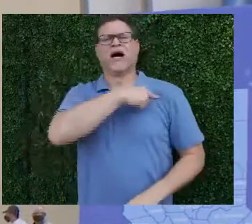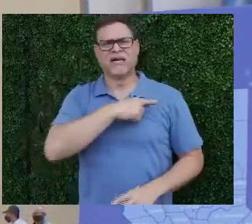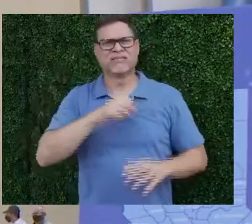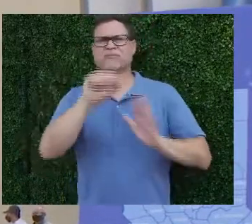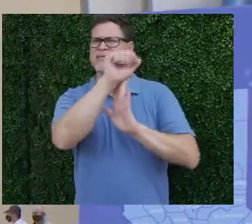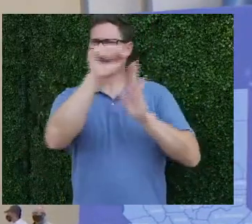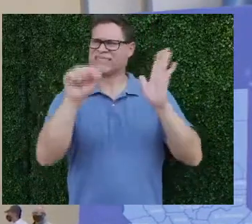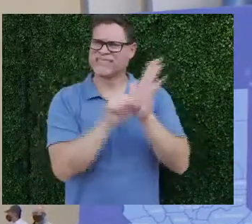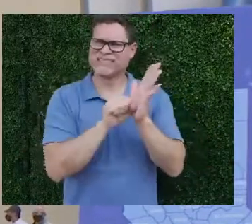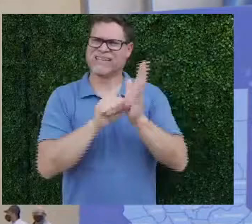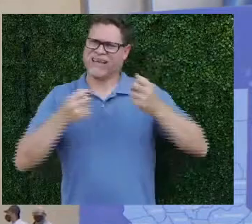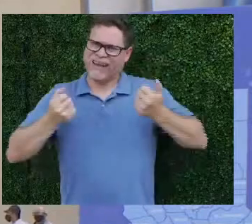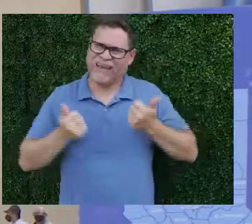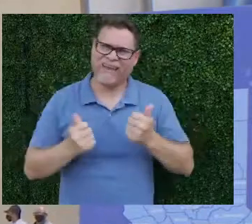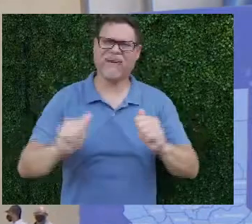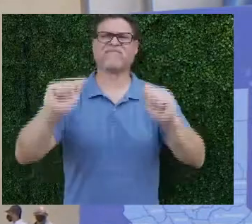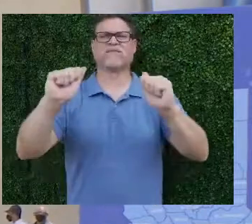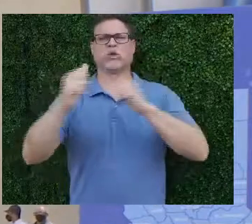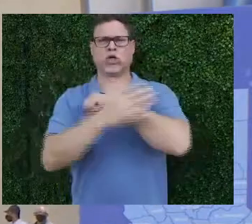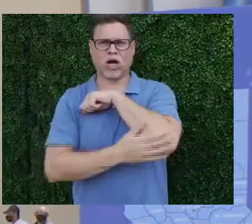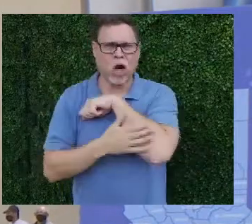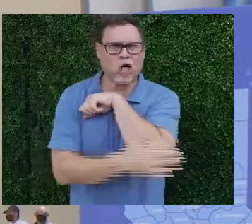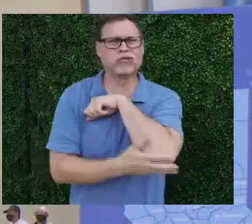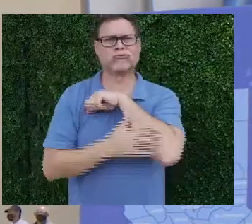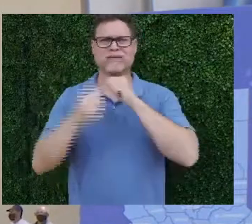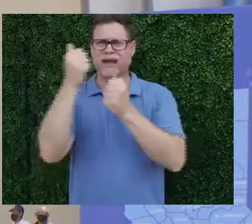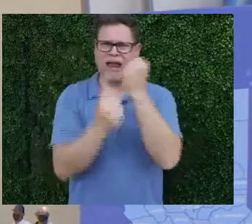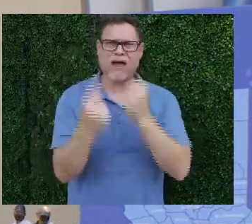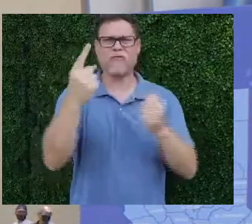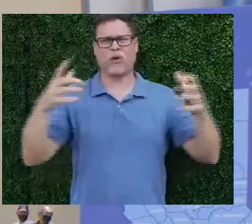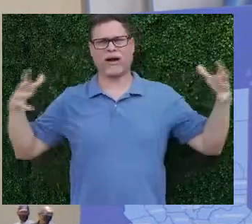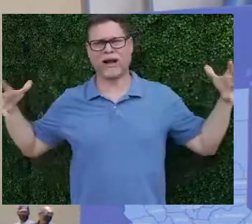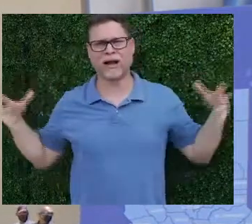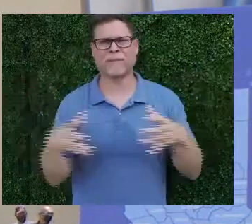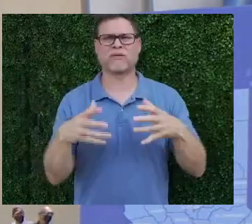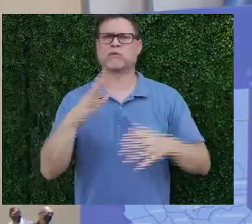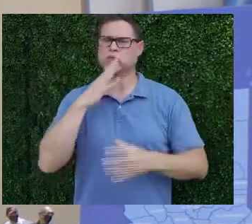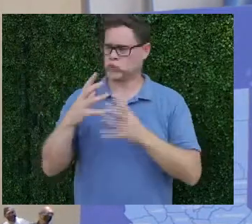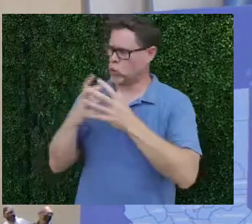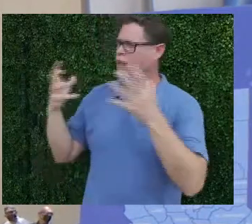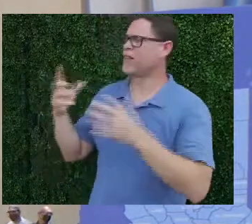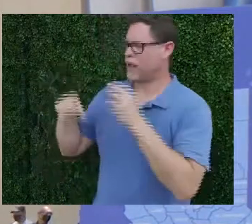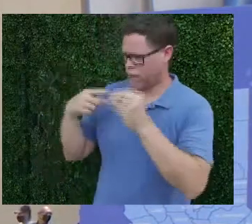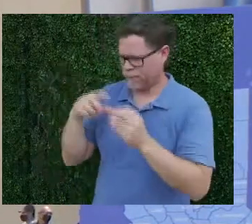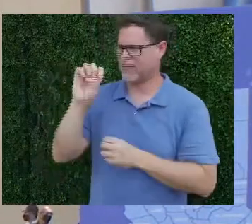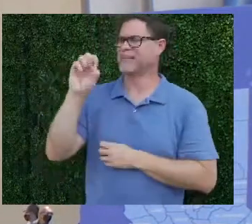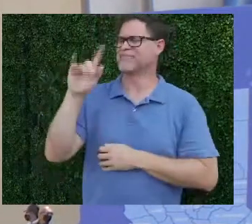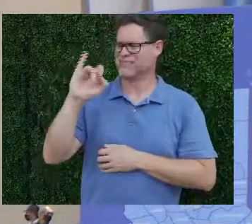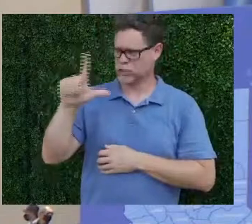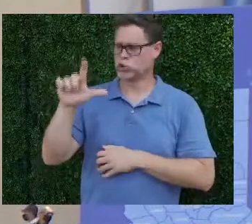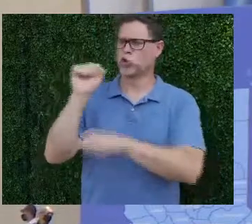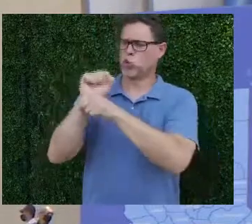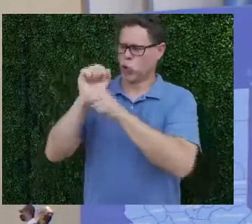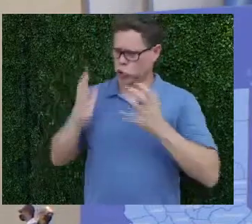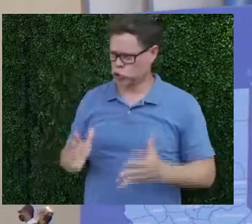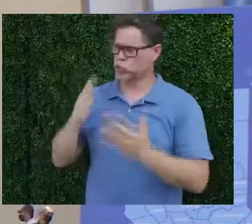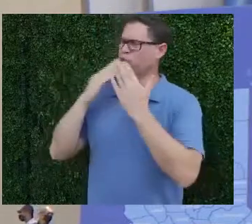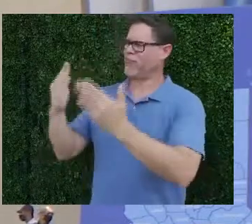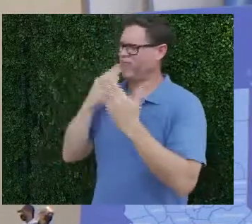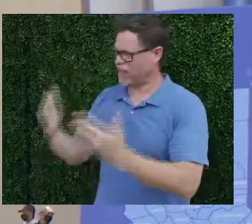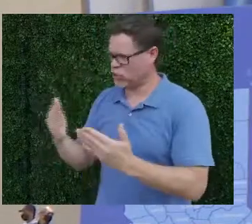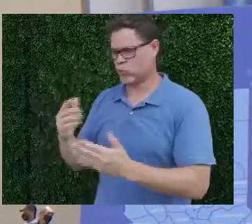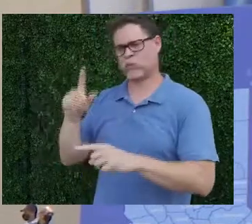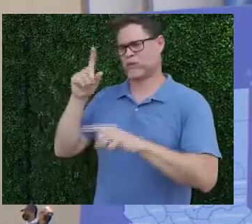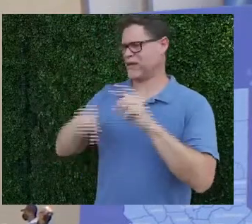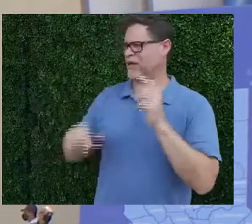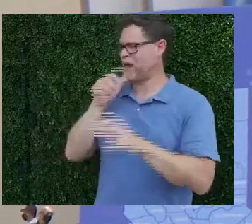effort, country, everyone coming together. And we talk a lot about essential workers, and we can't talk enough or thank you enough